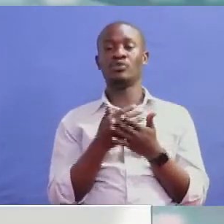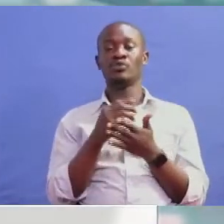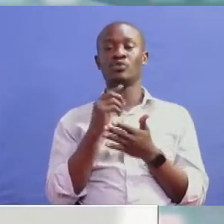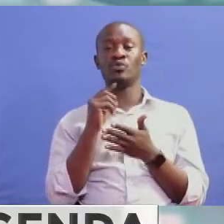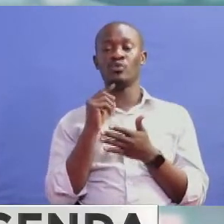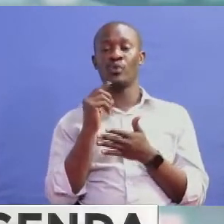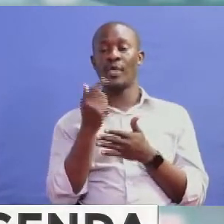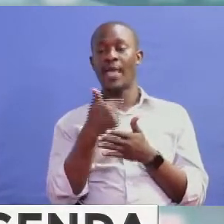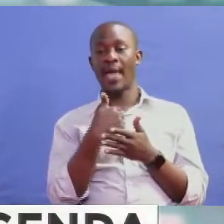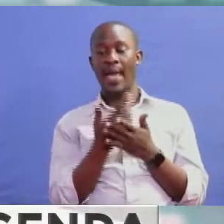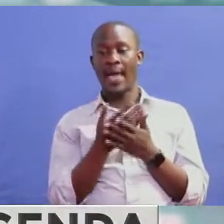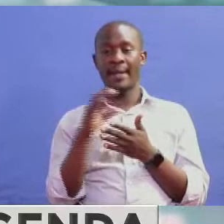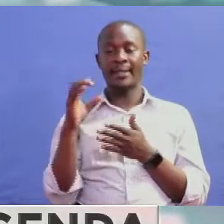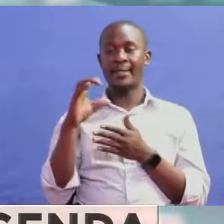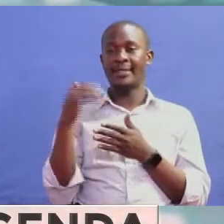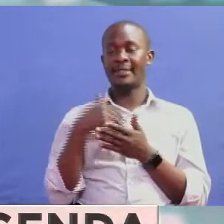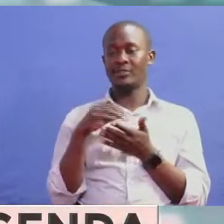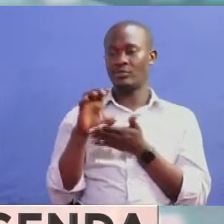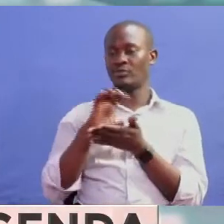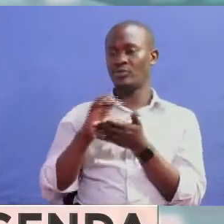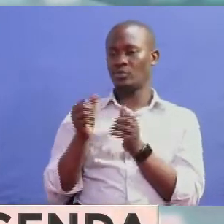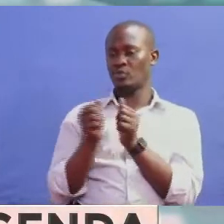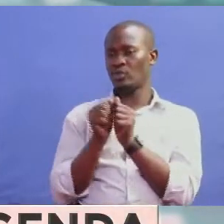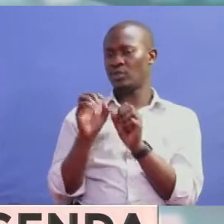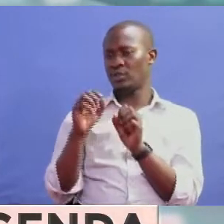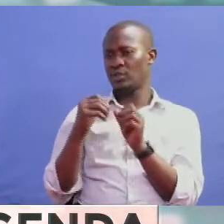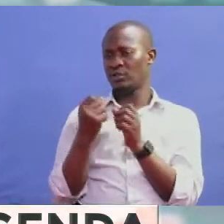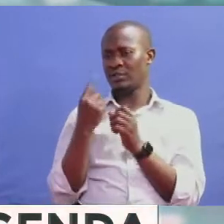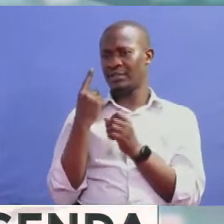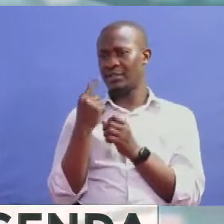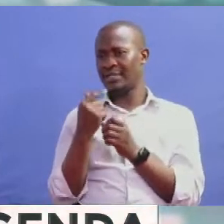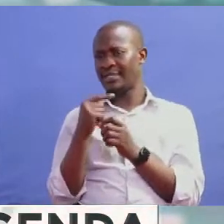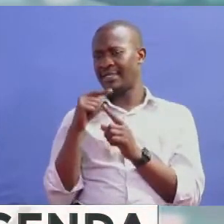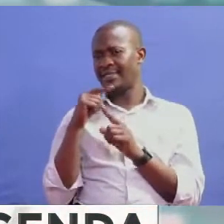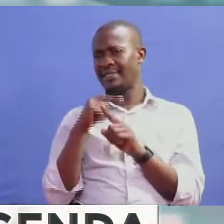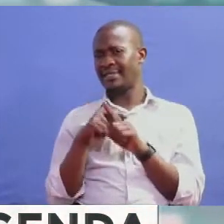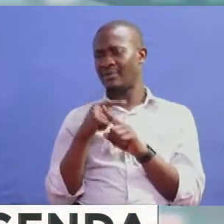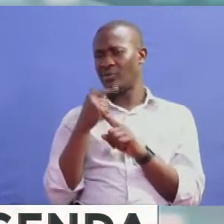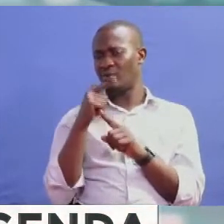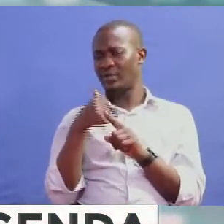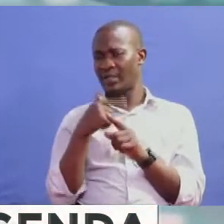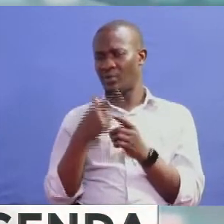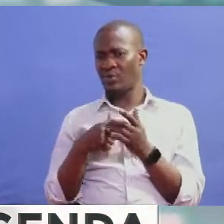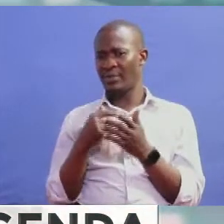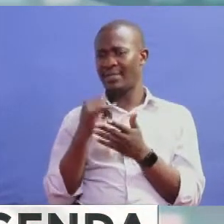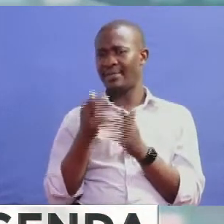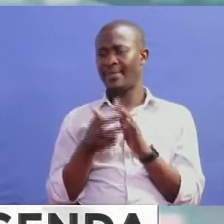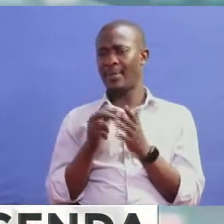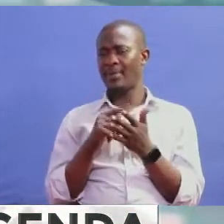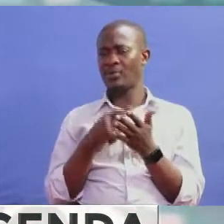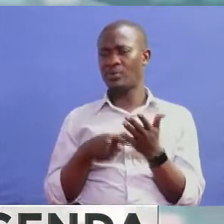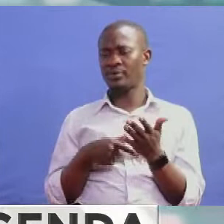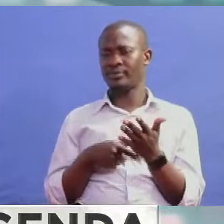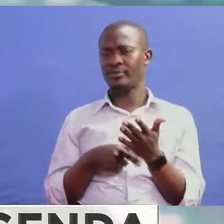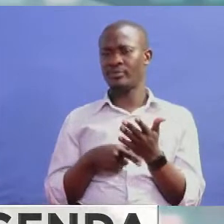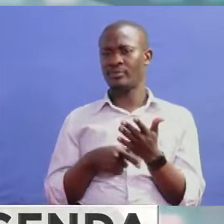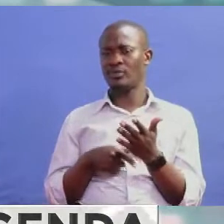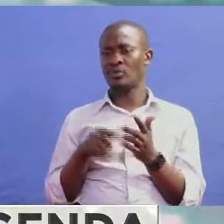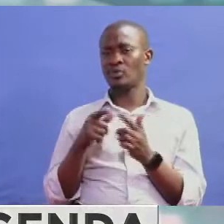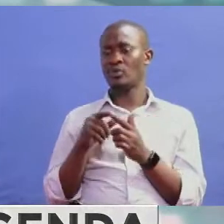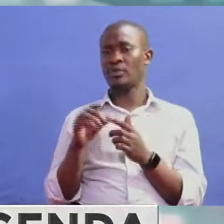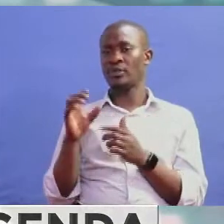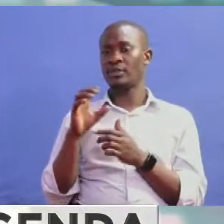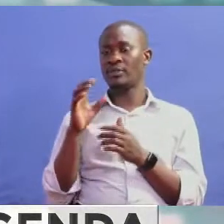customer-centric organization without understanding when you say you are customer-centric, what does it mean exactly to the